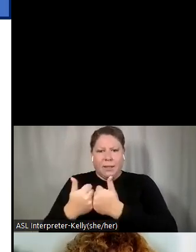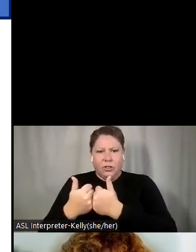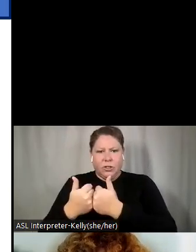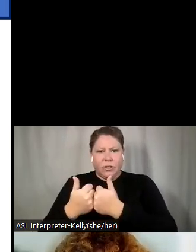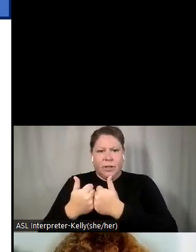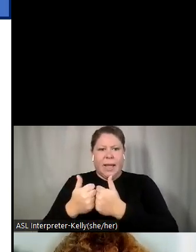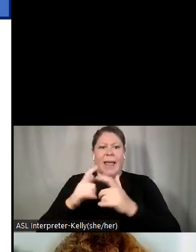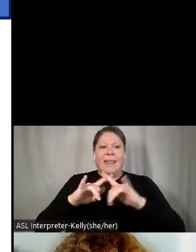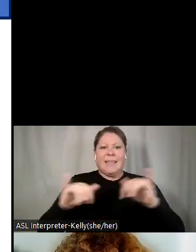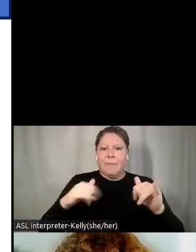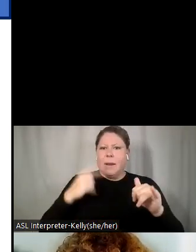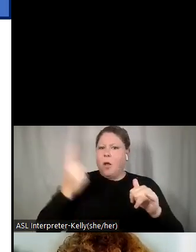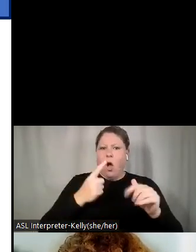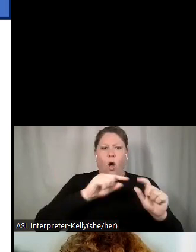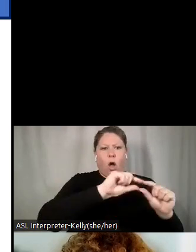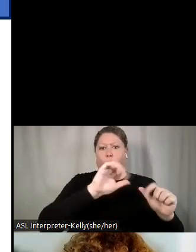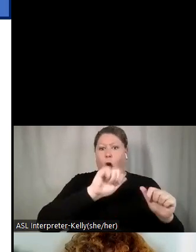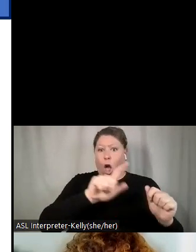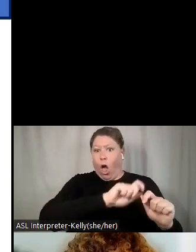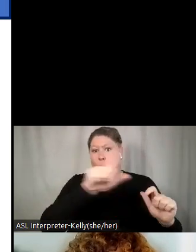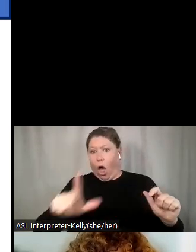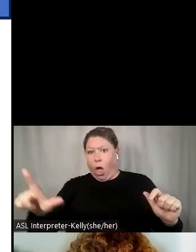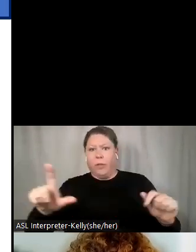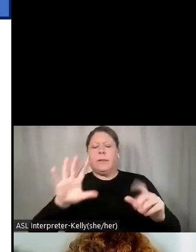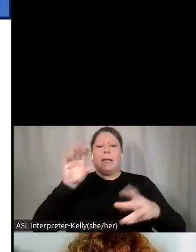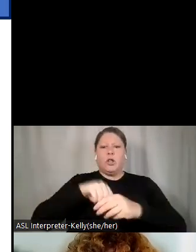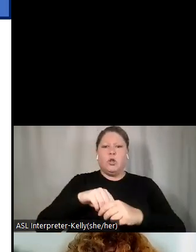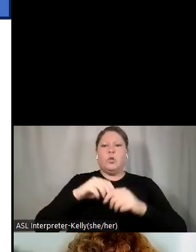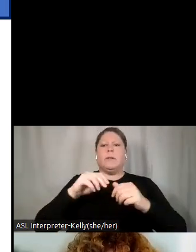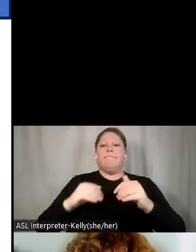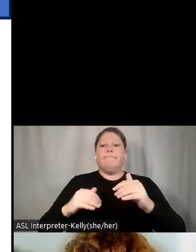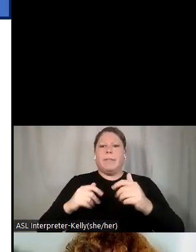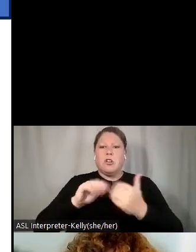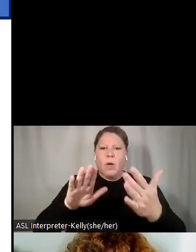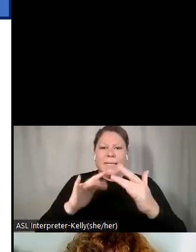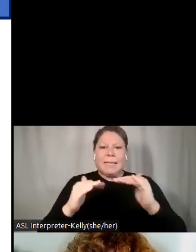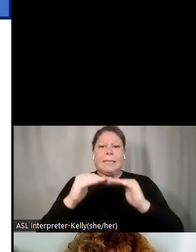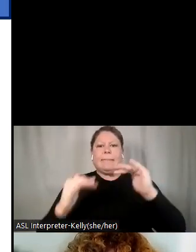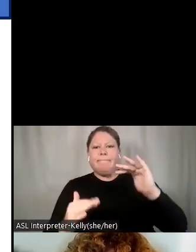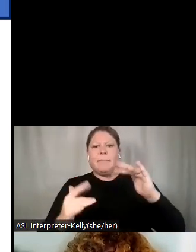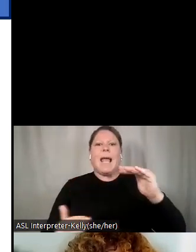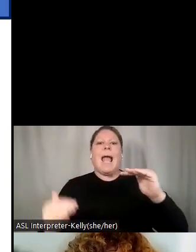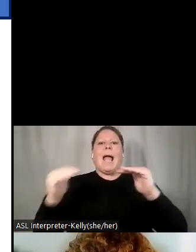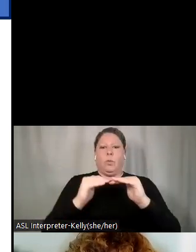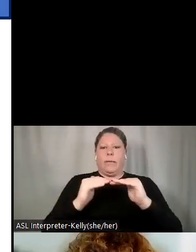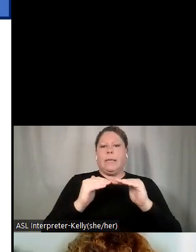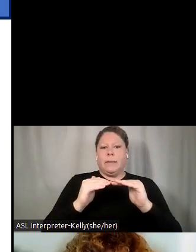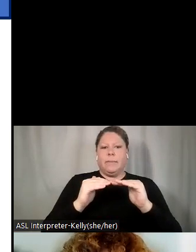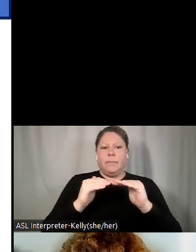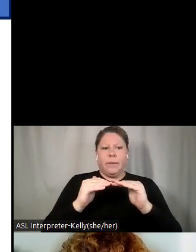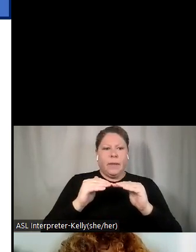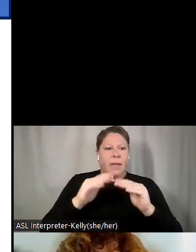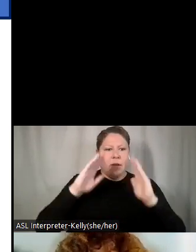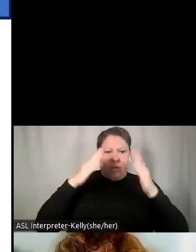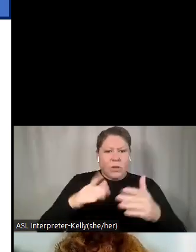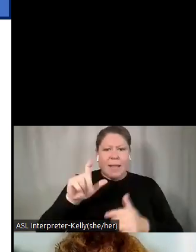of equity in a couple of places. And again, a real focus right from the very beginning on lean leader philosophies and